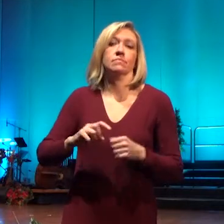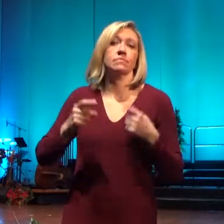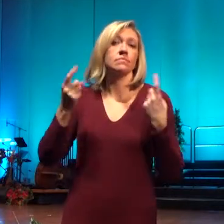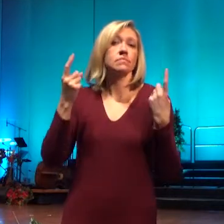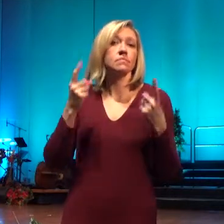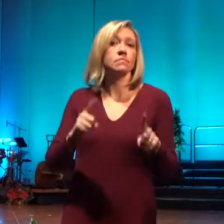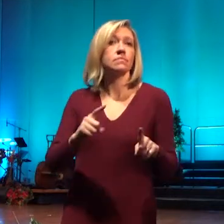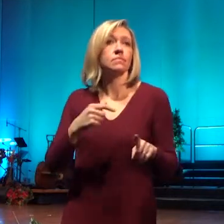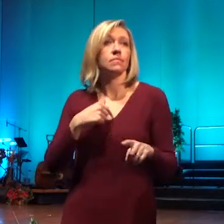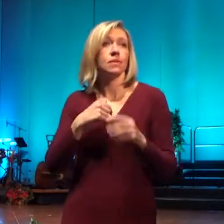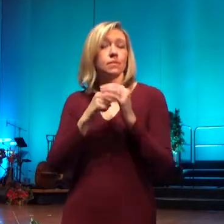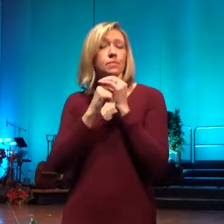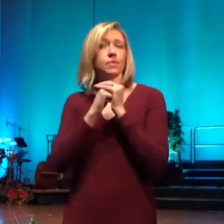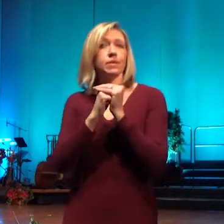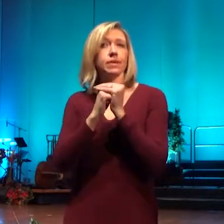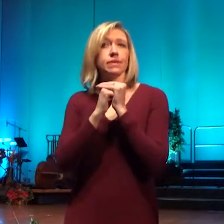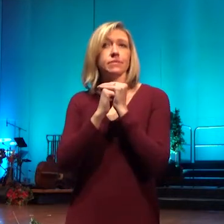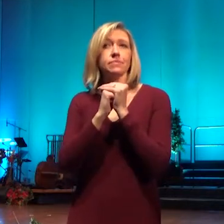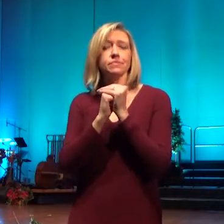When I pray,